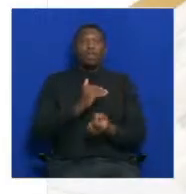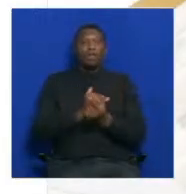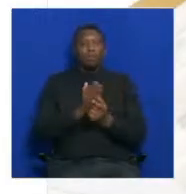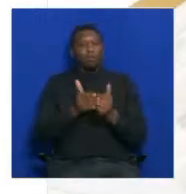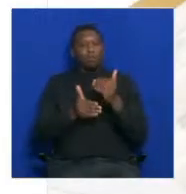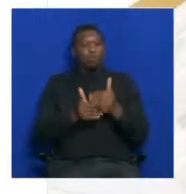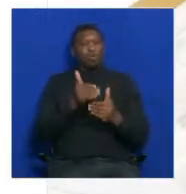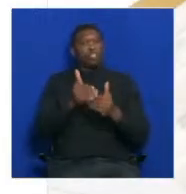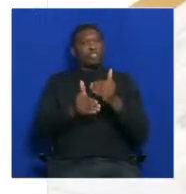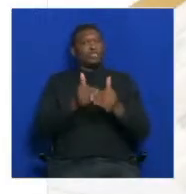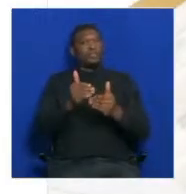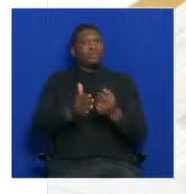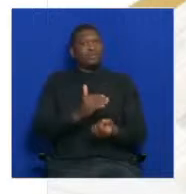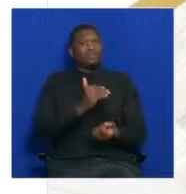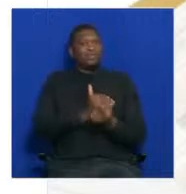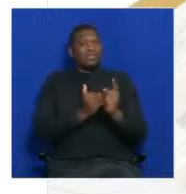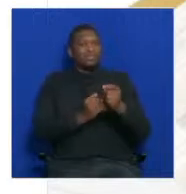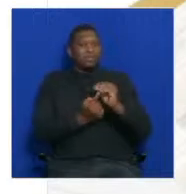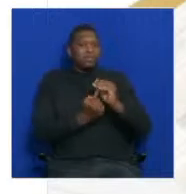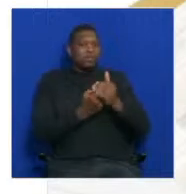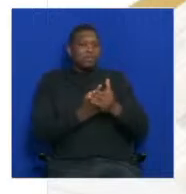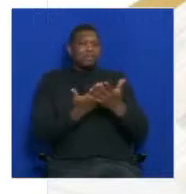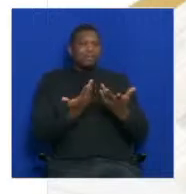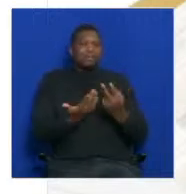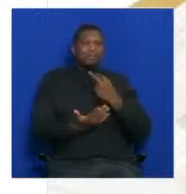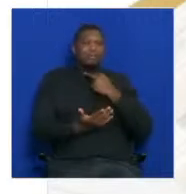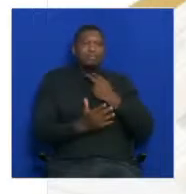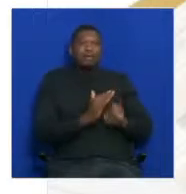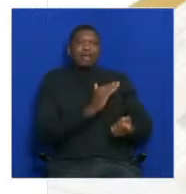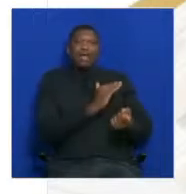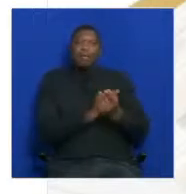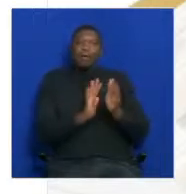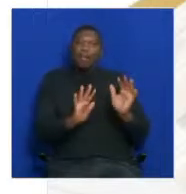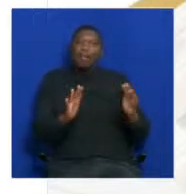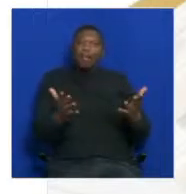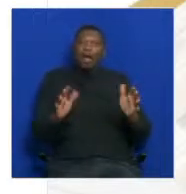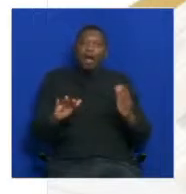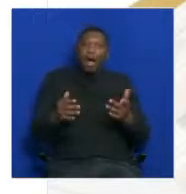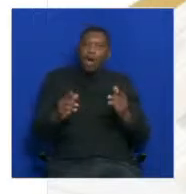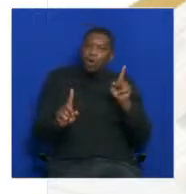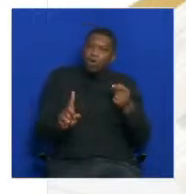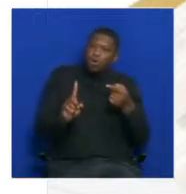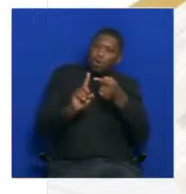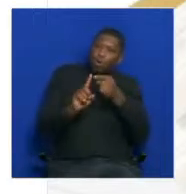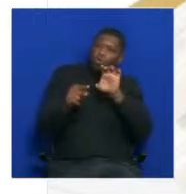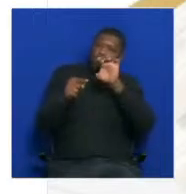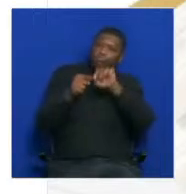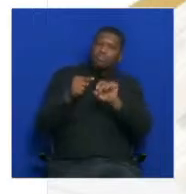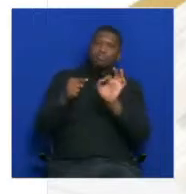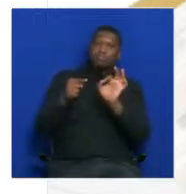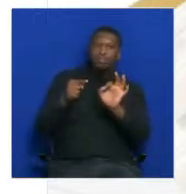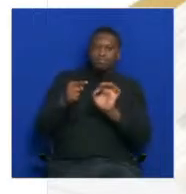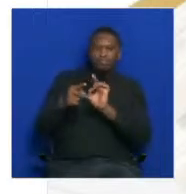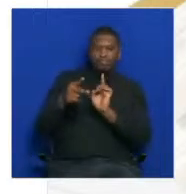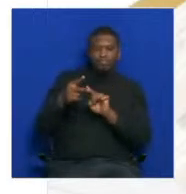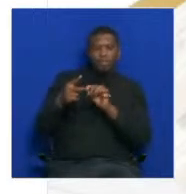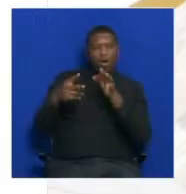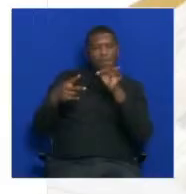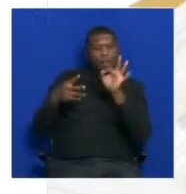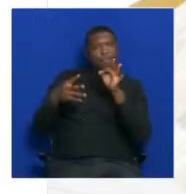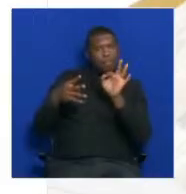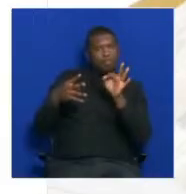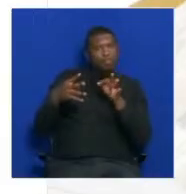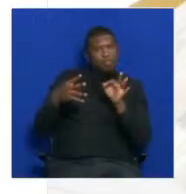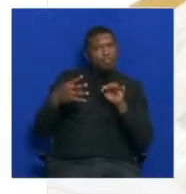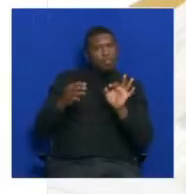provide objectively, auditably, and the insulation of the ID from allegations of targeting falls